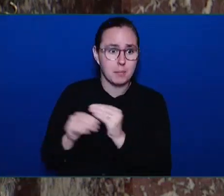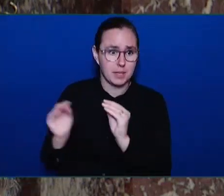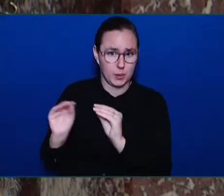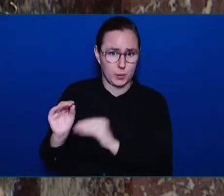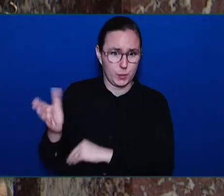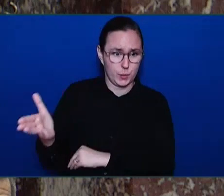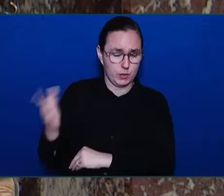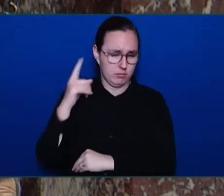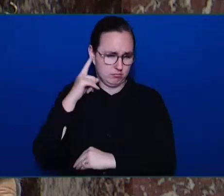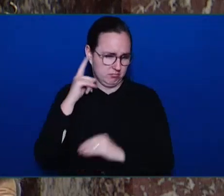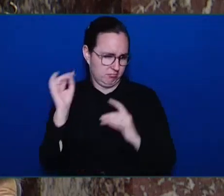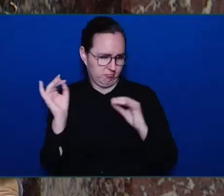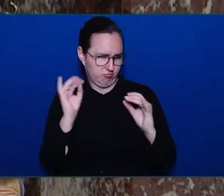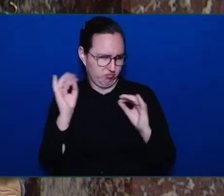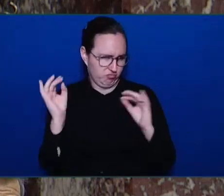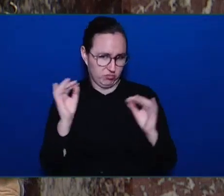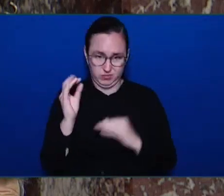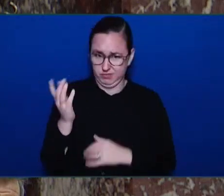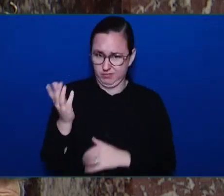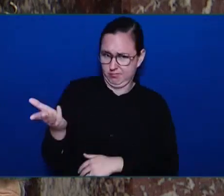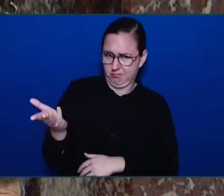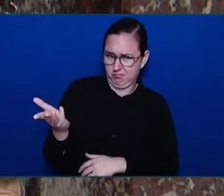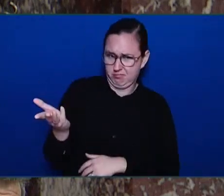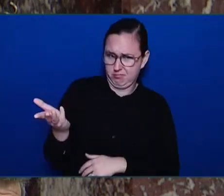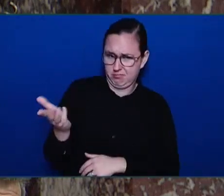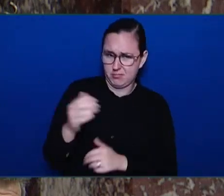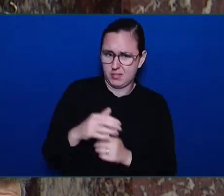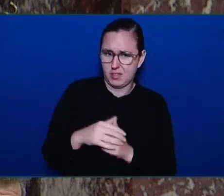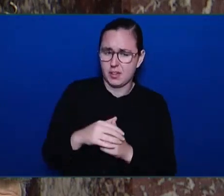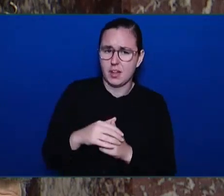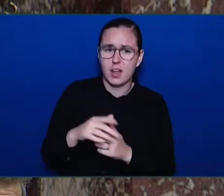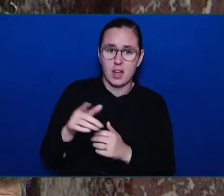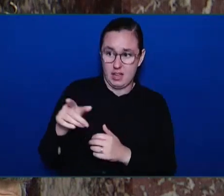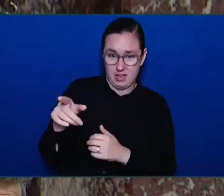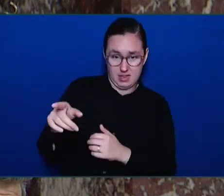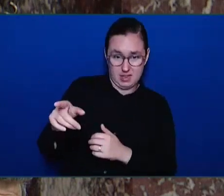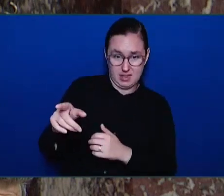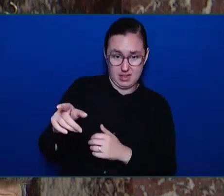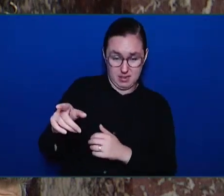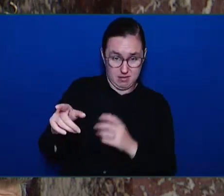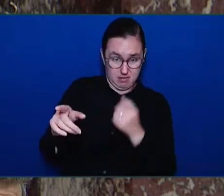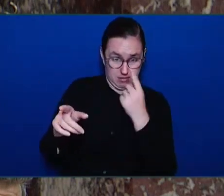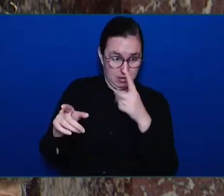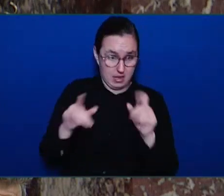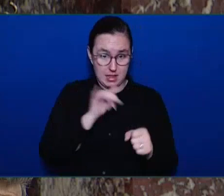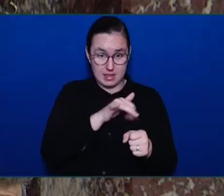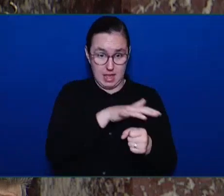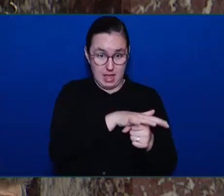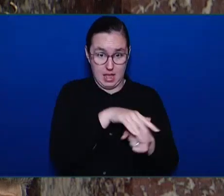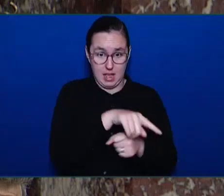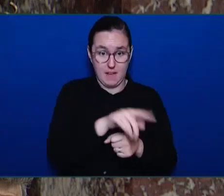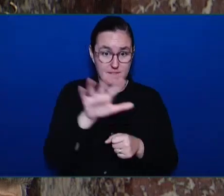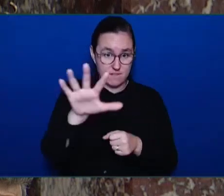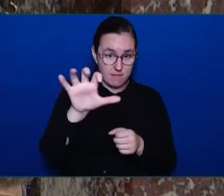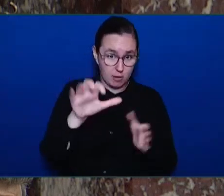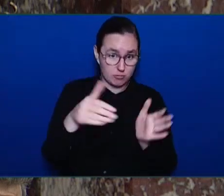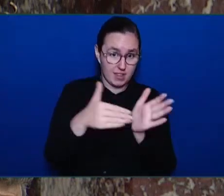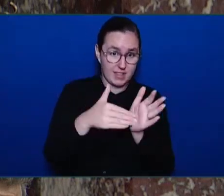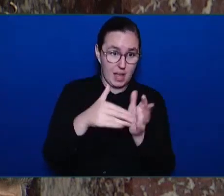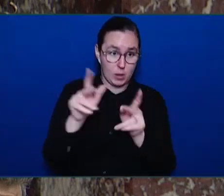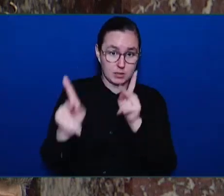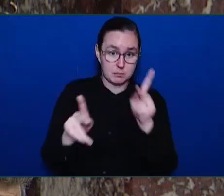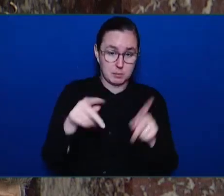There's 500,000 people in this region, Mr. Speaker, who depend on this trust to be able to fund